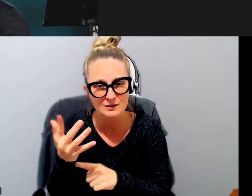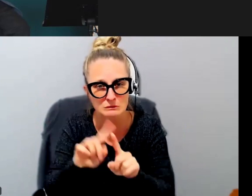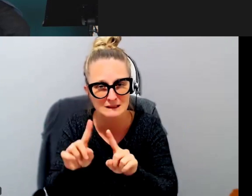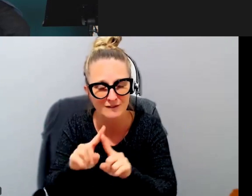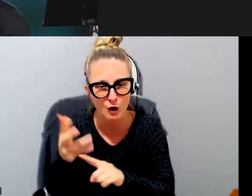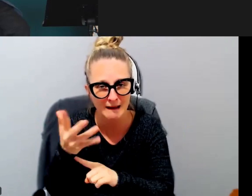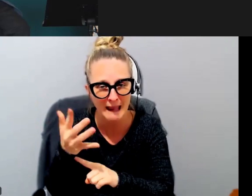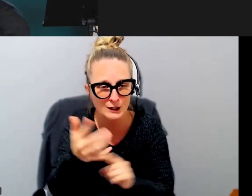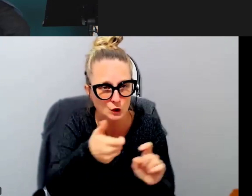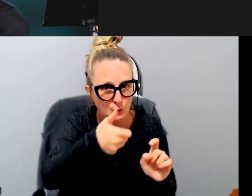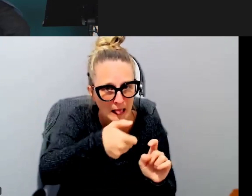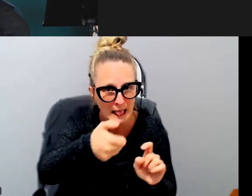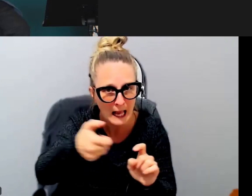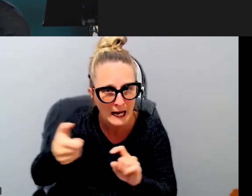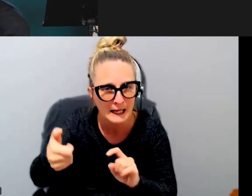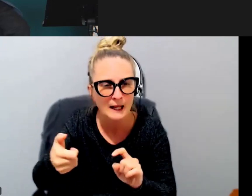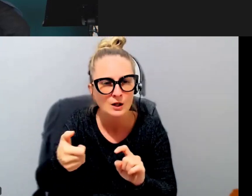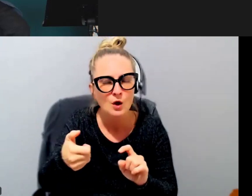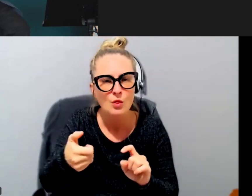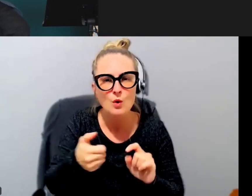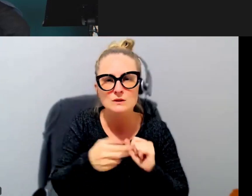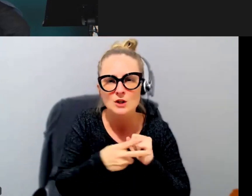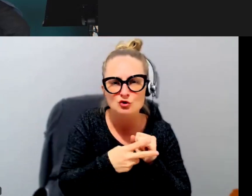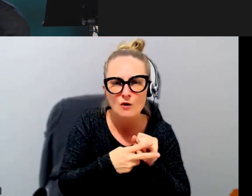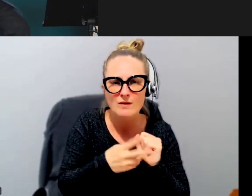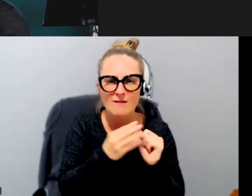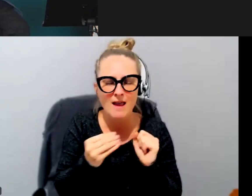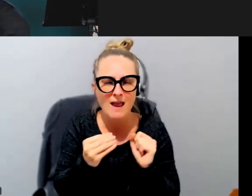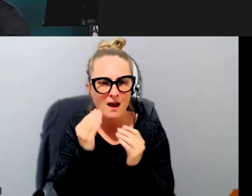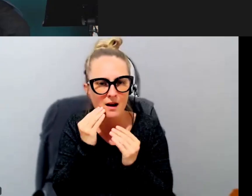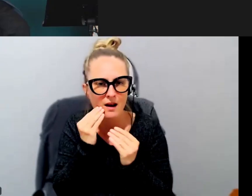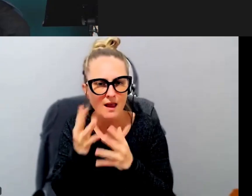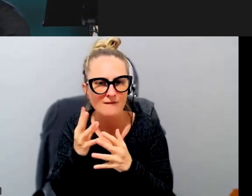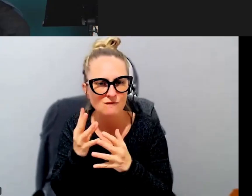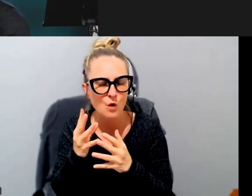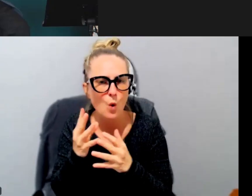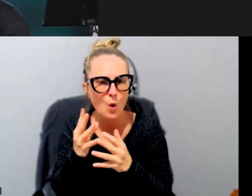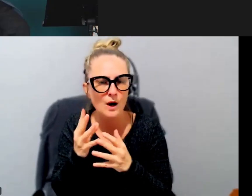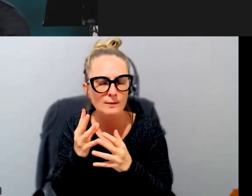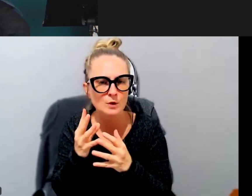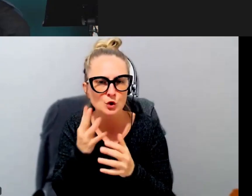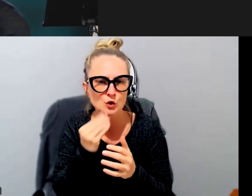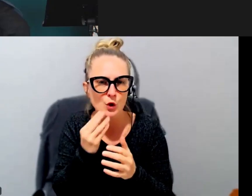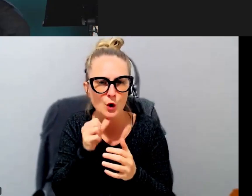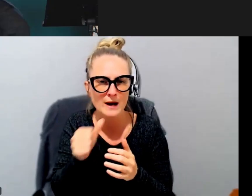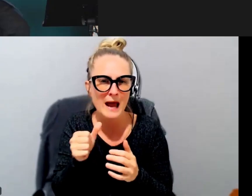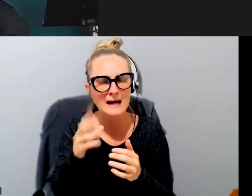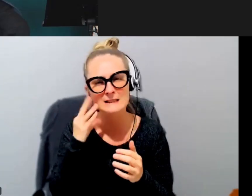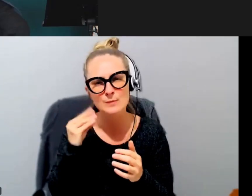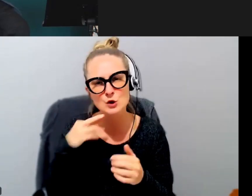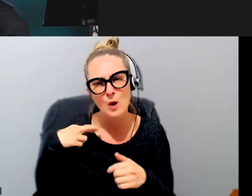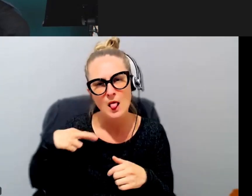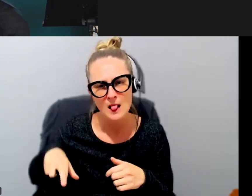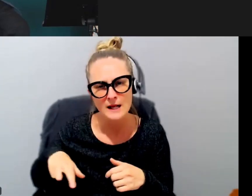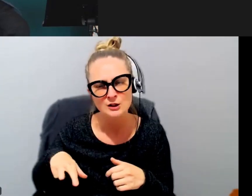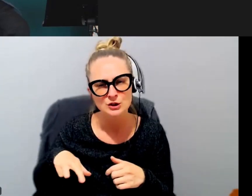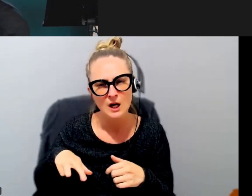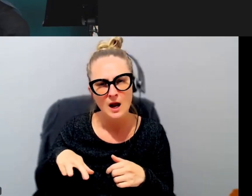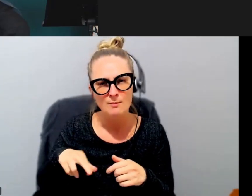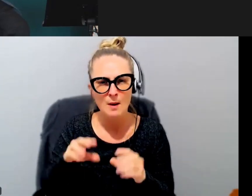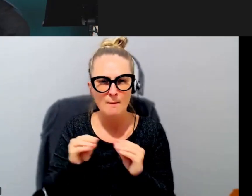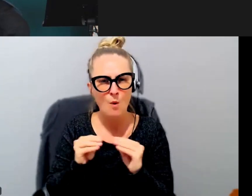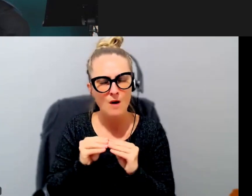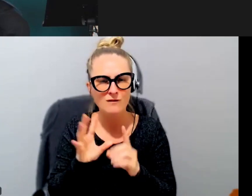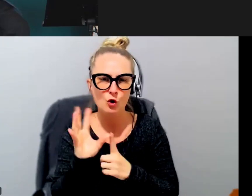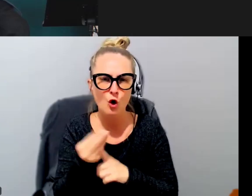conservative and Reform Jews are not necessarily experiencing religion so much as a cultural identification.